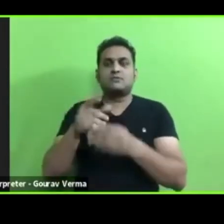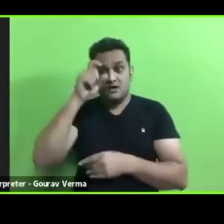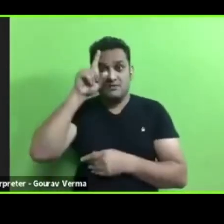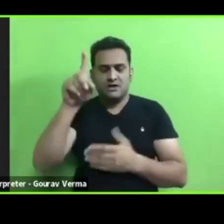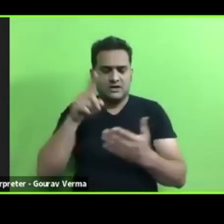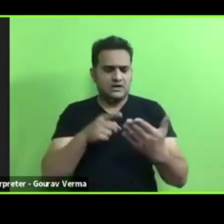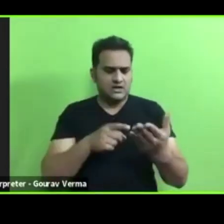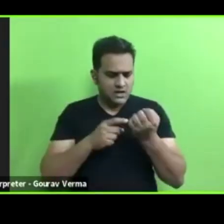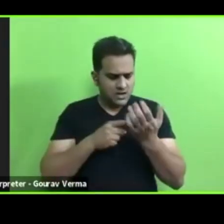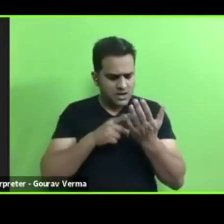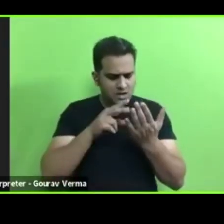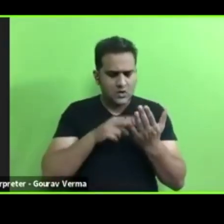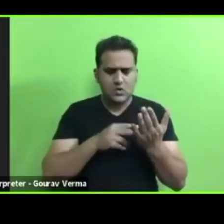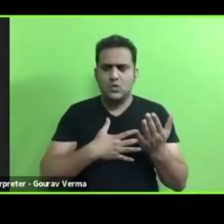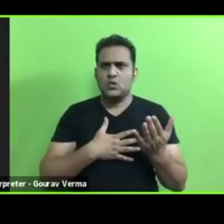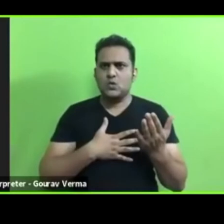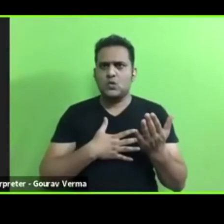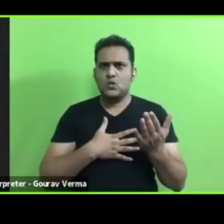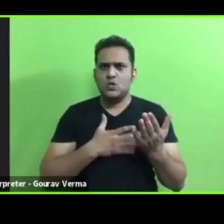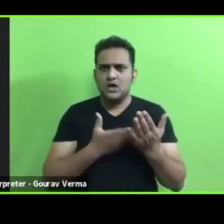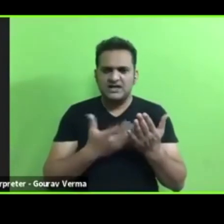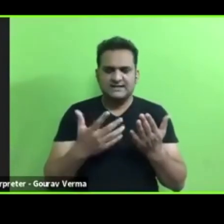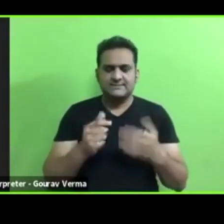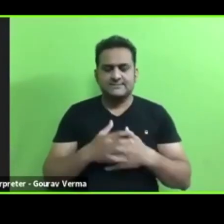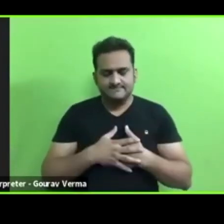shocked. And Ambedkar, of course, pays a tribute to it.